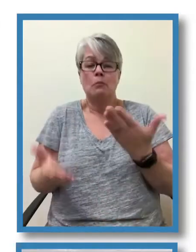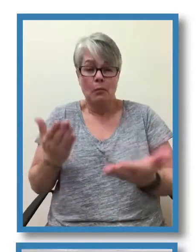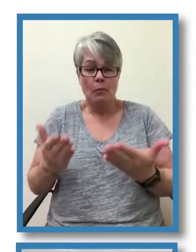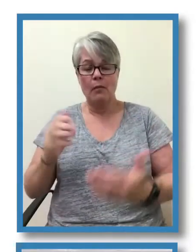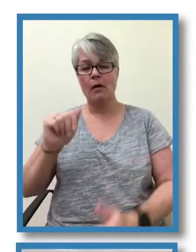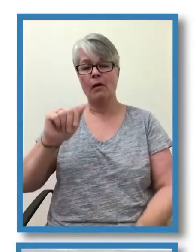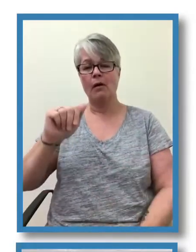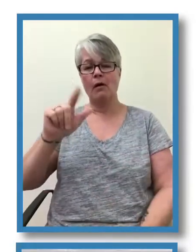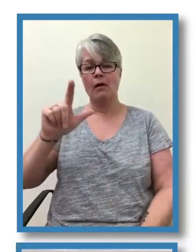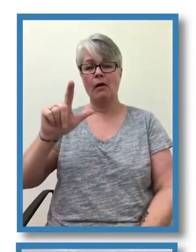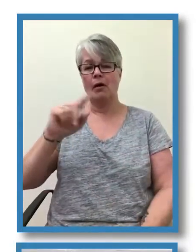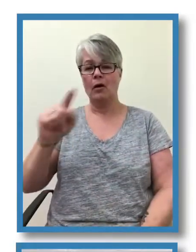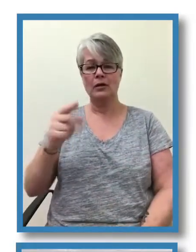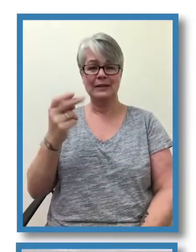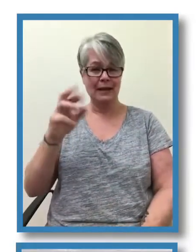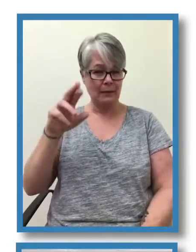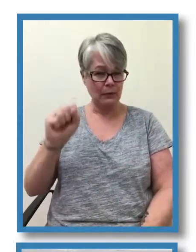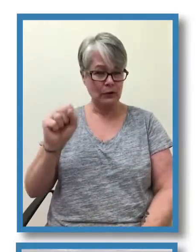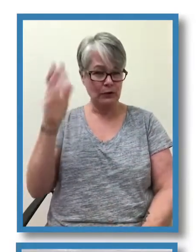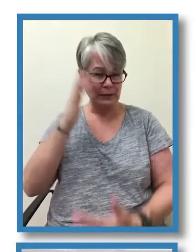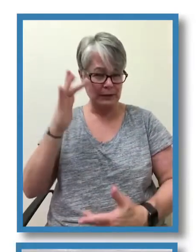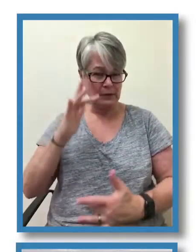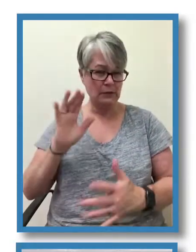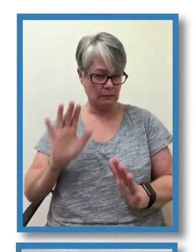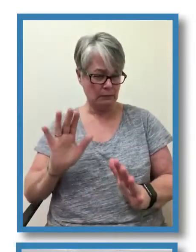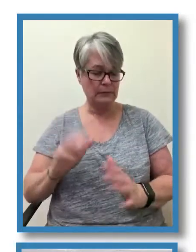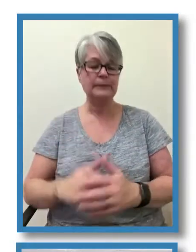and if we project forward